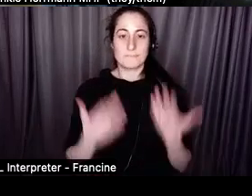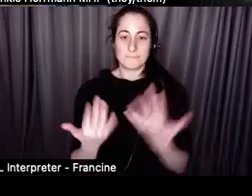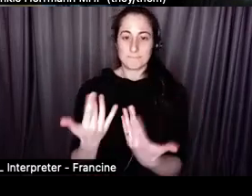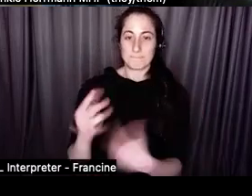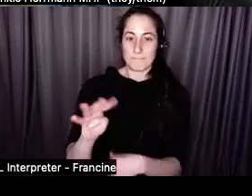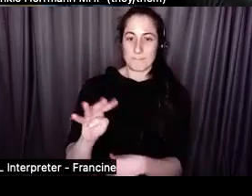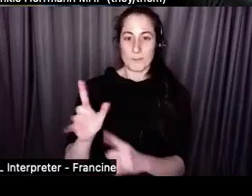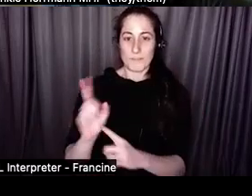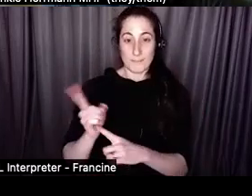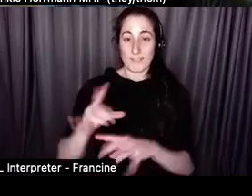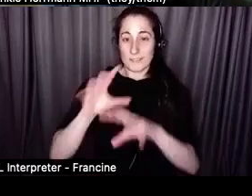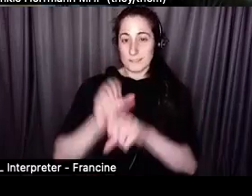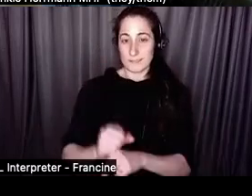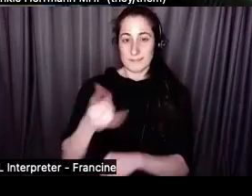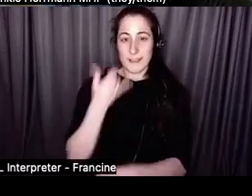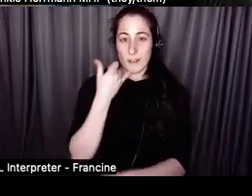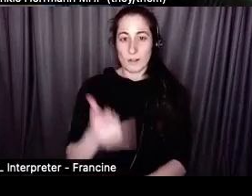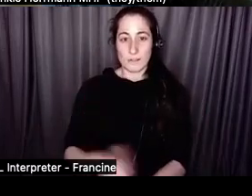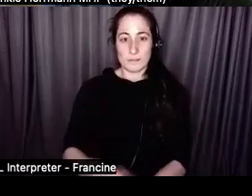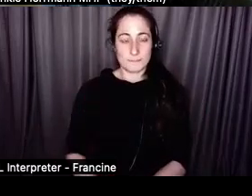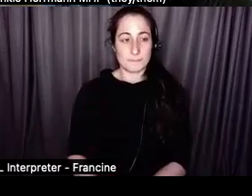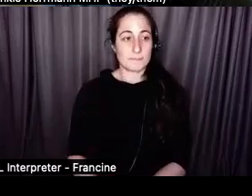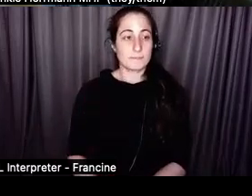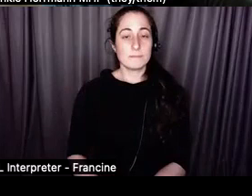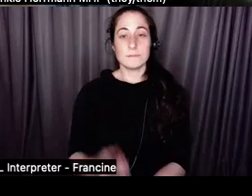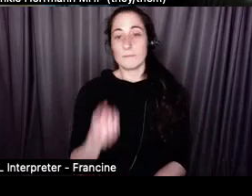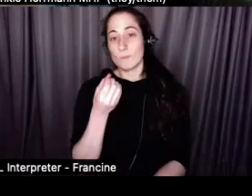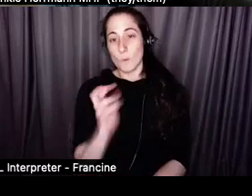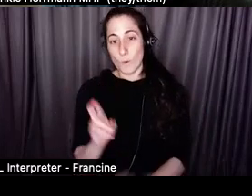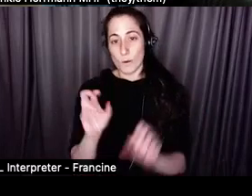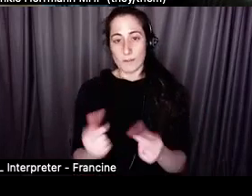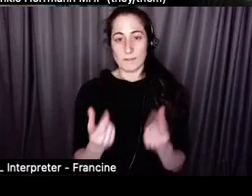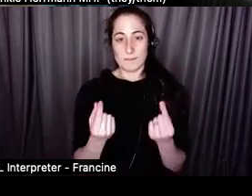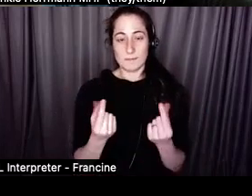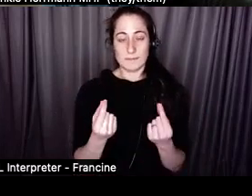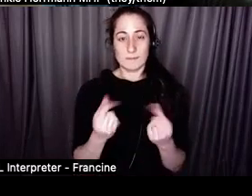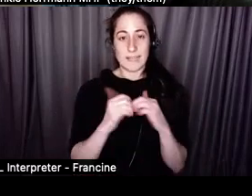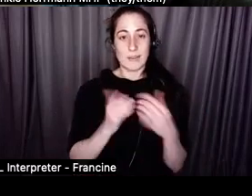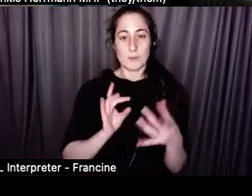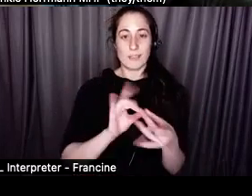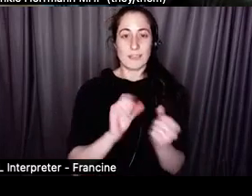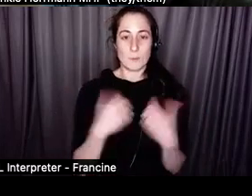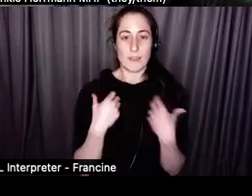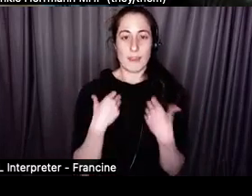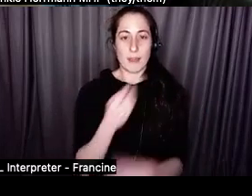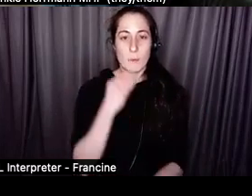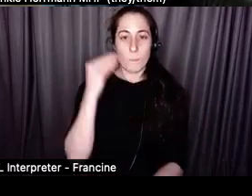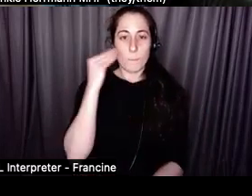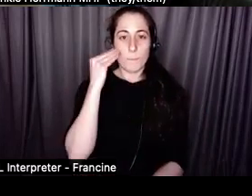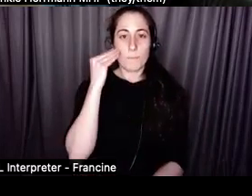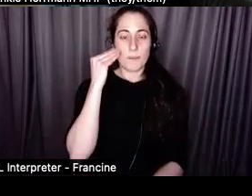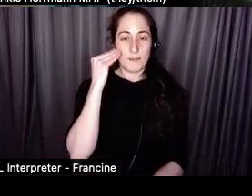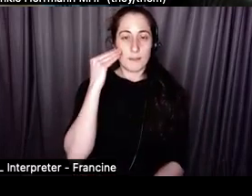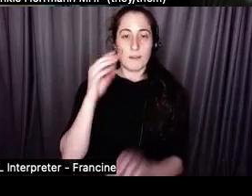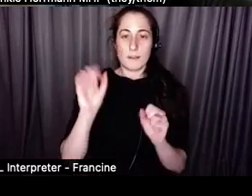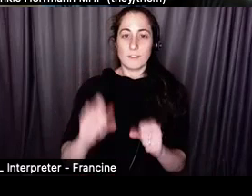for that call. The other way that you can get connected with a health home is to look up the